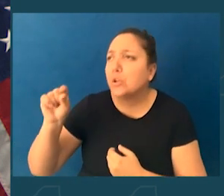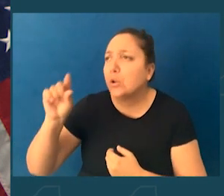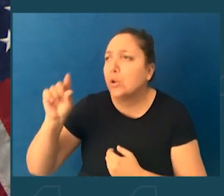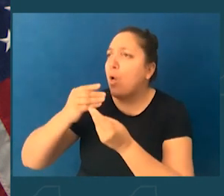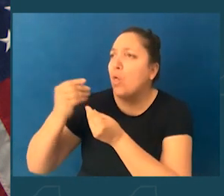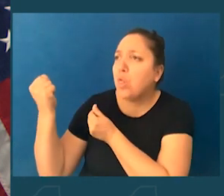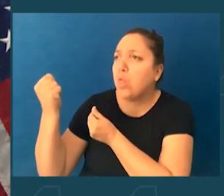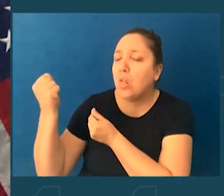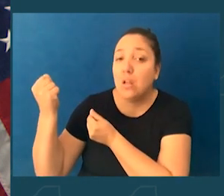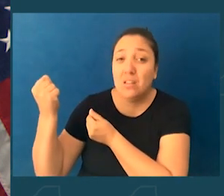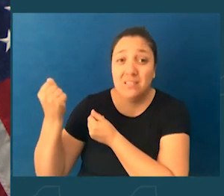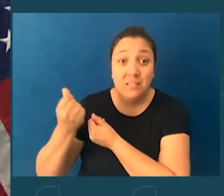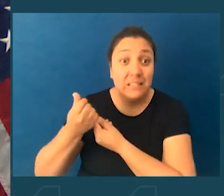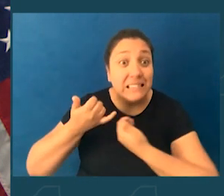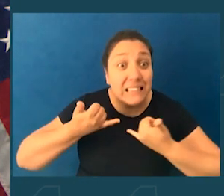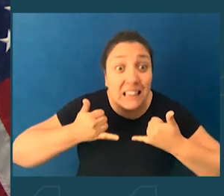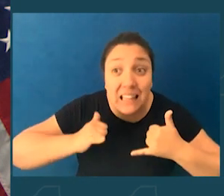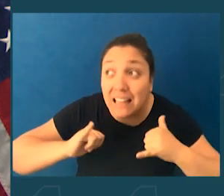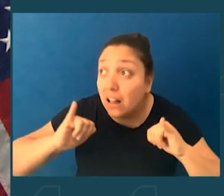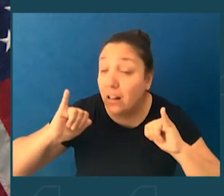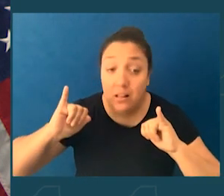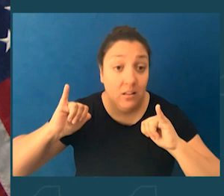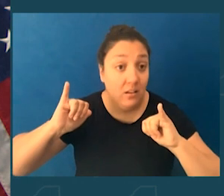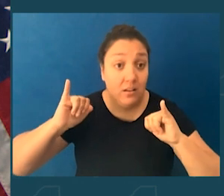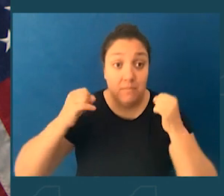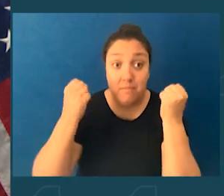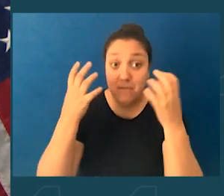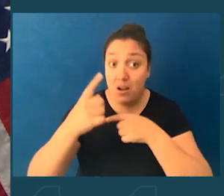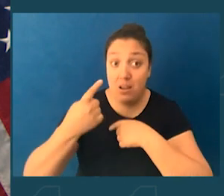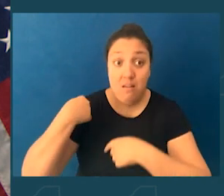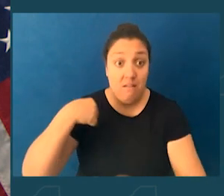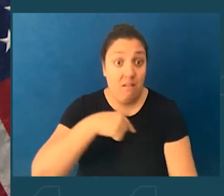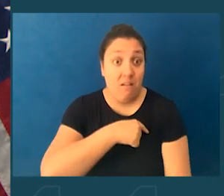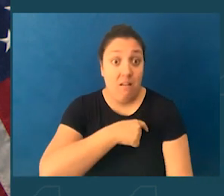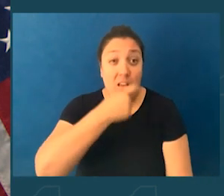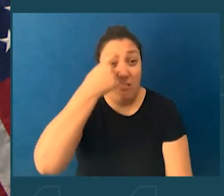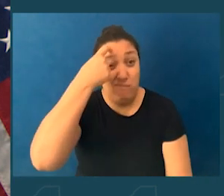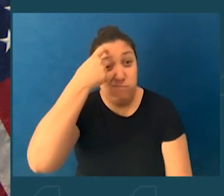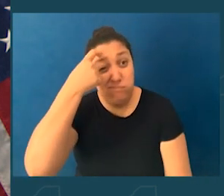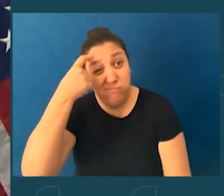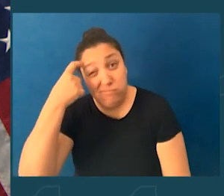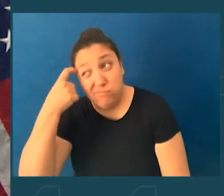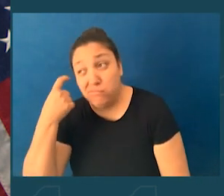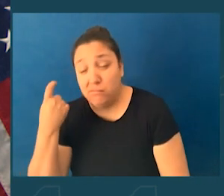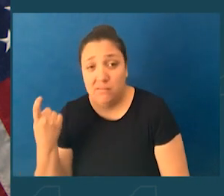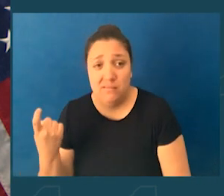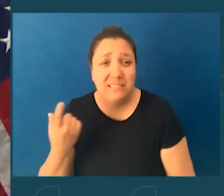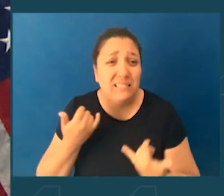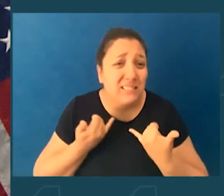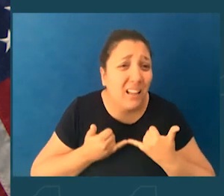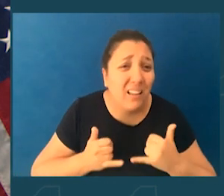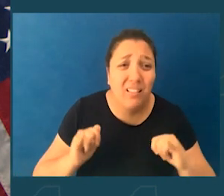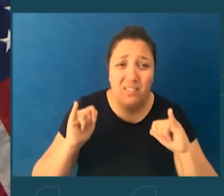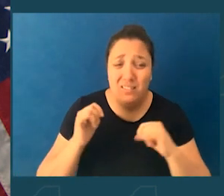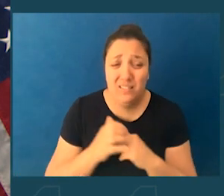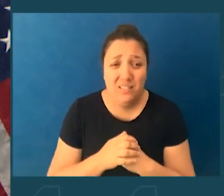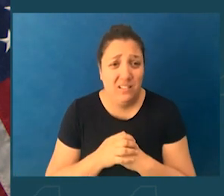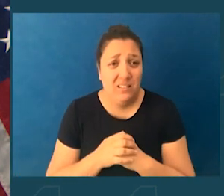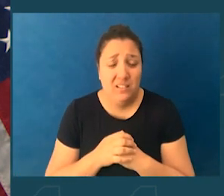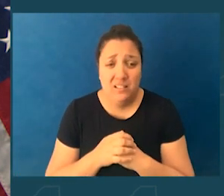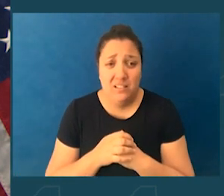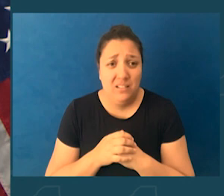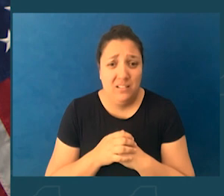that still has scars on all of us. And since the pandemic, more than 1 in 3 New Yorkers have